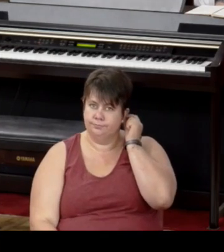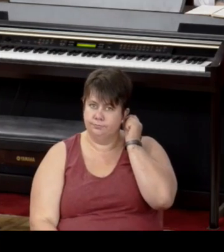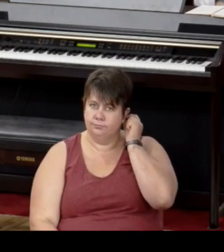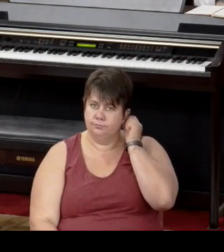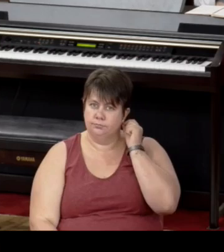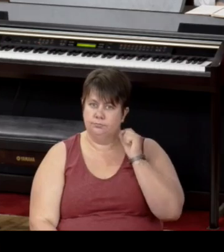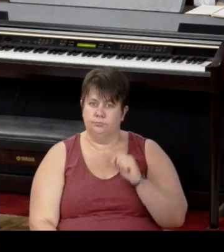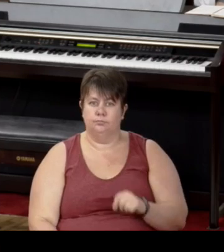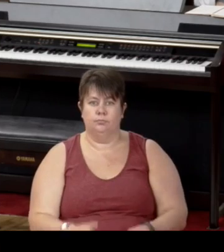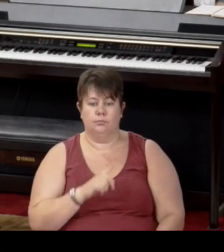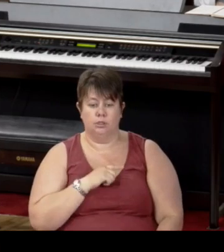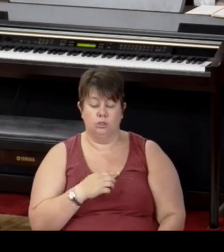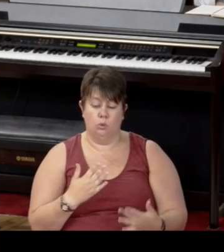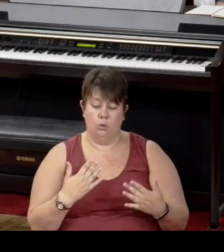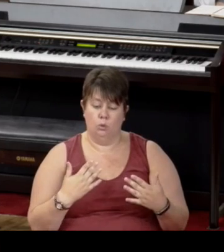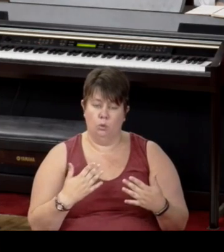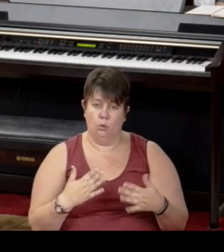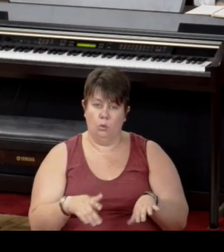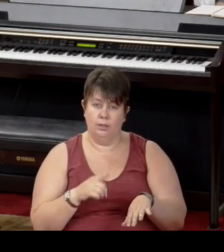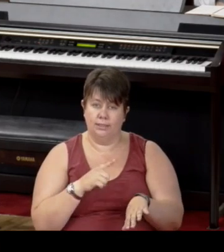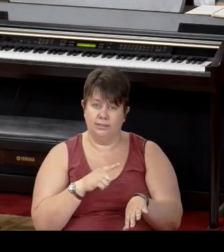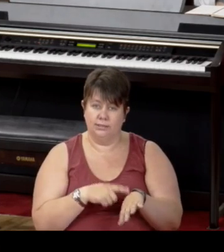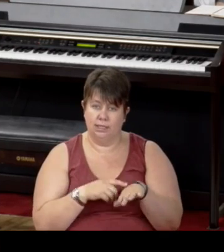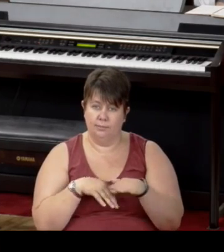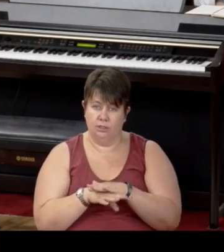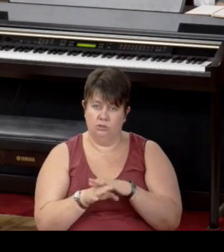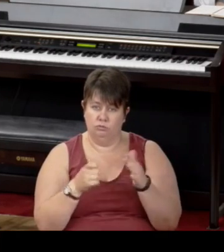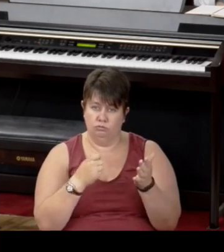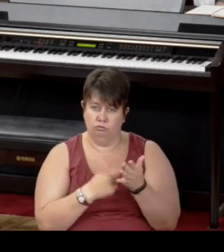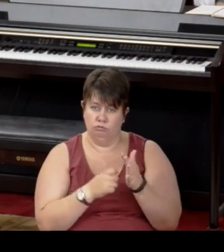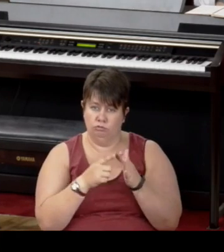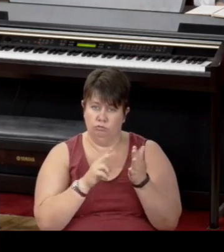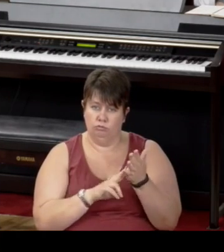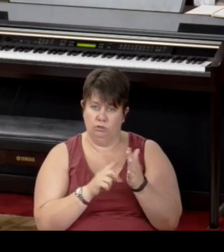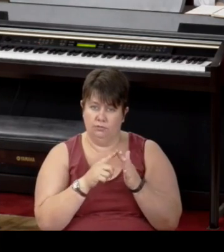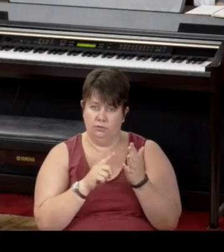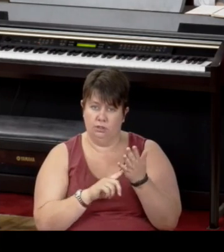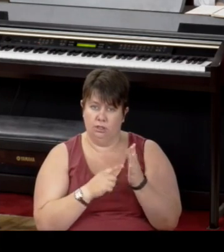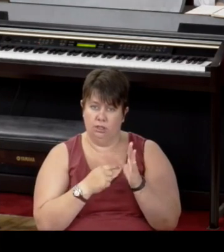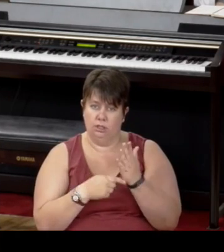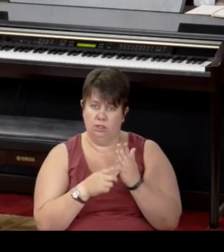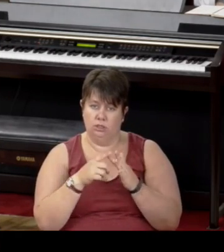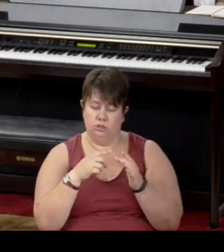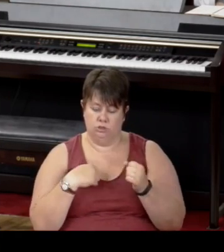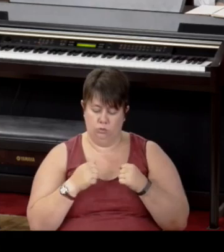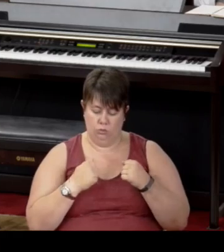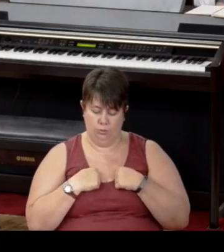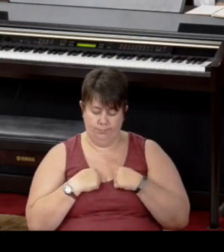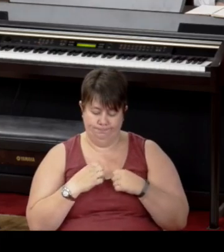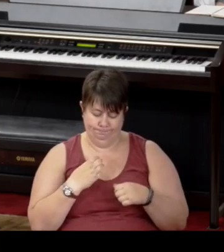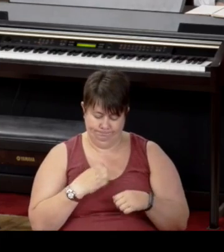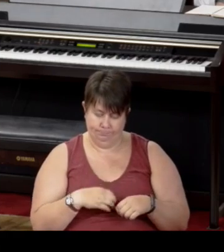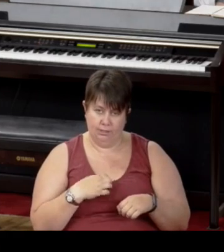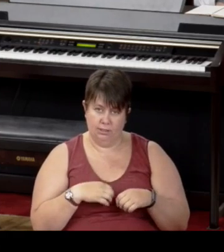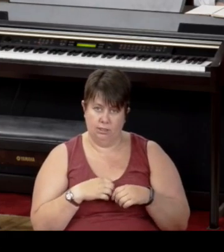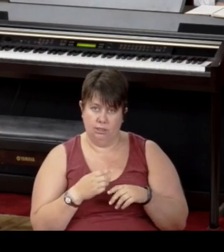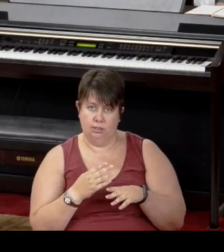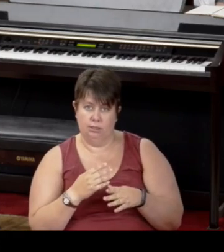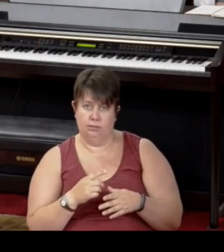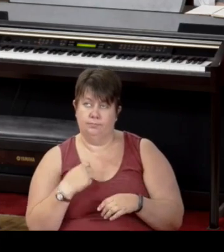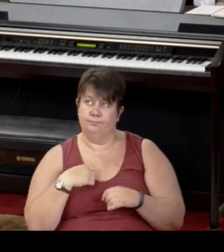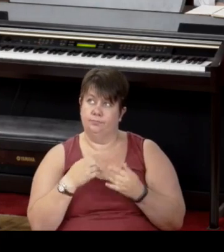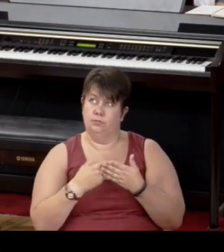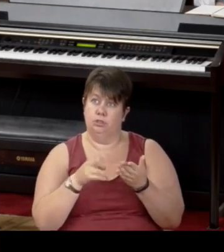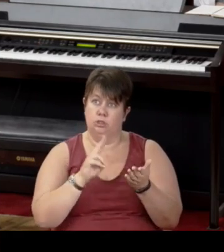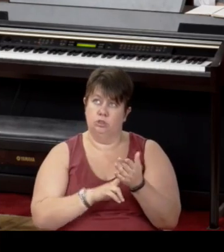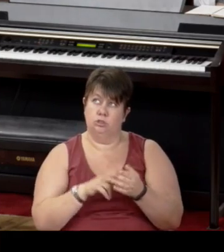this is the only time in the whole of the book of Revelation that Jesus is identified as the Son of God.